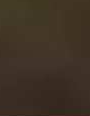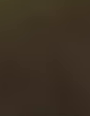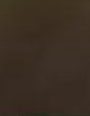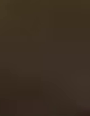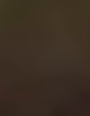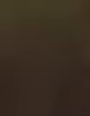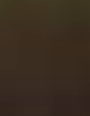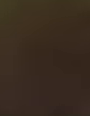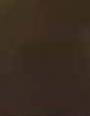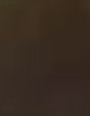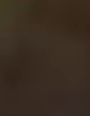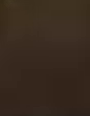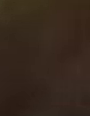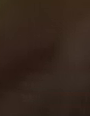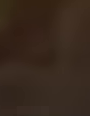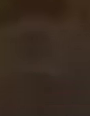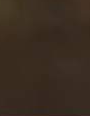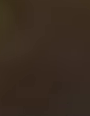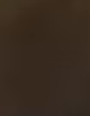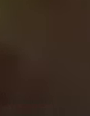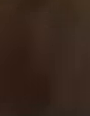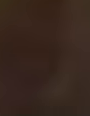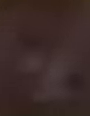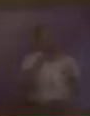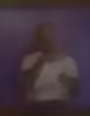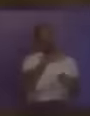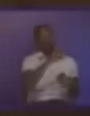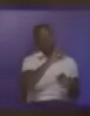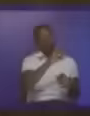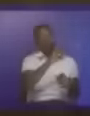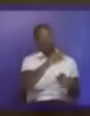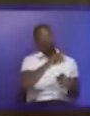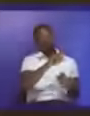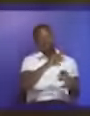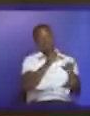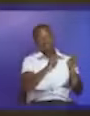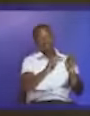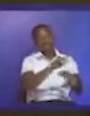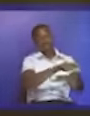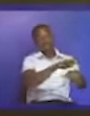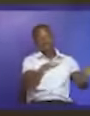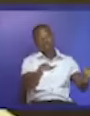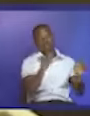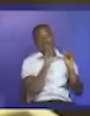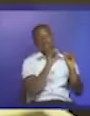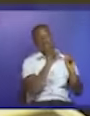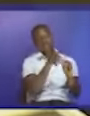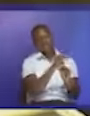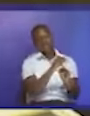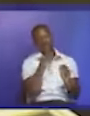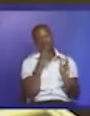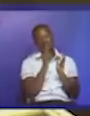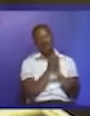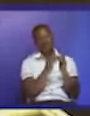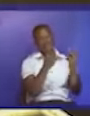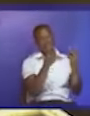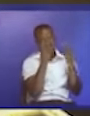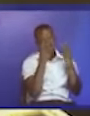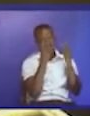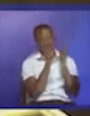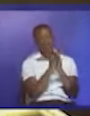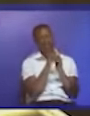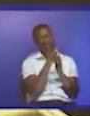in Philippi, and he's giving them spiritual intelligence. He says, listen, I see that you've been